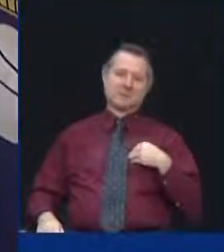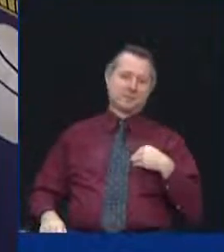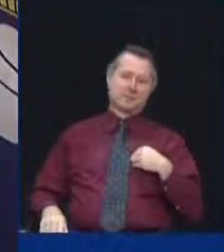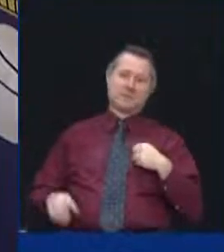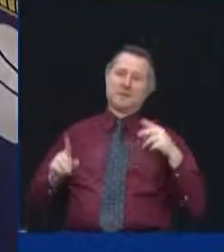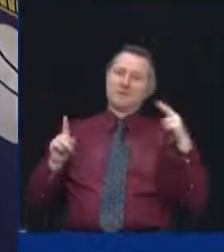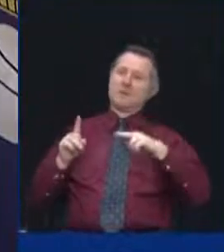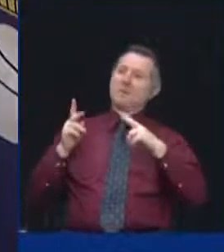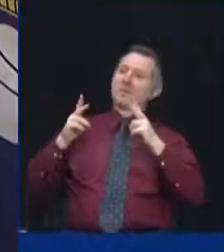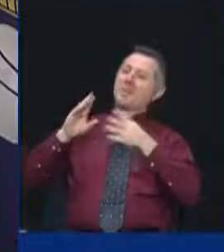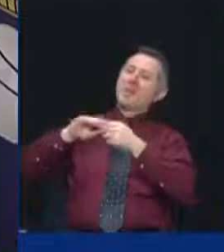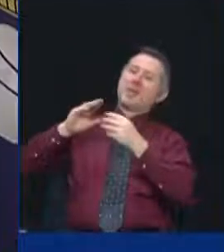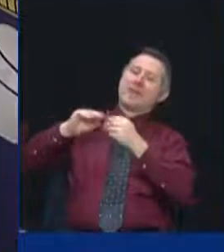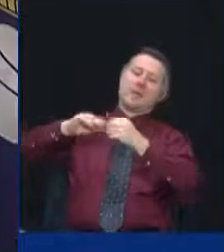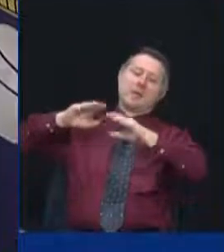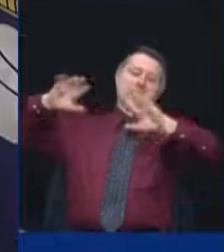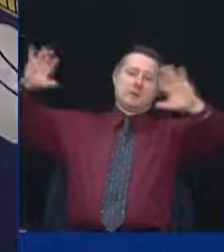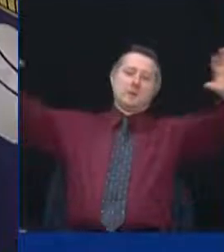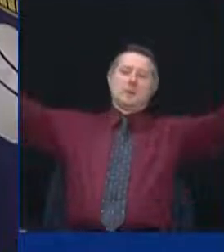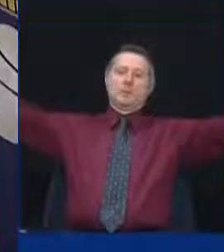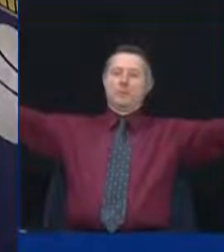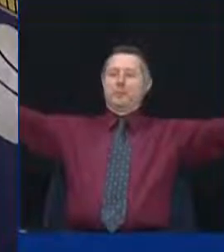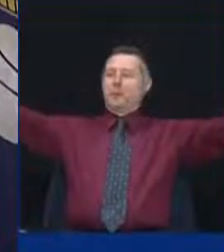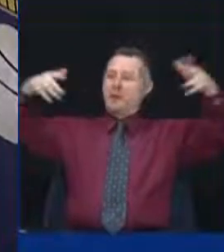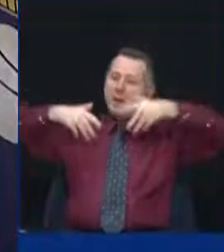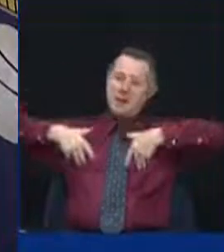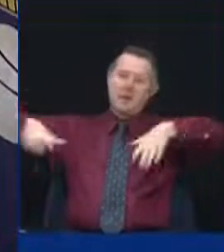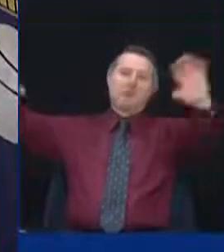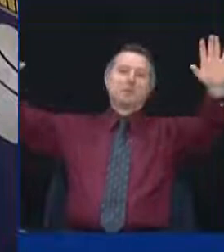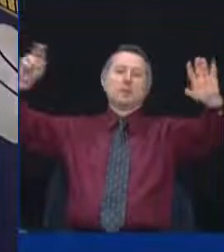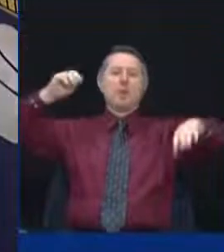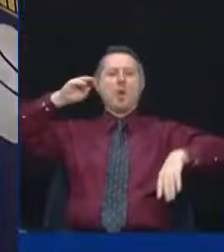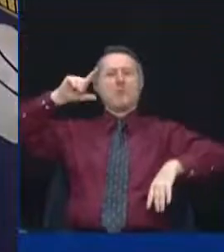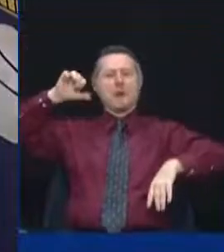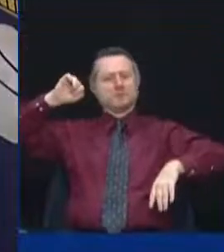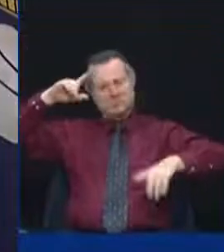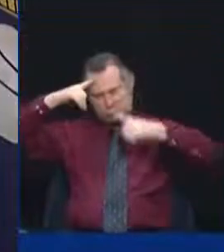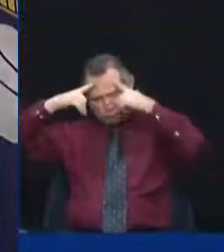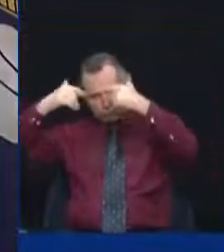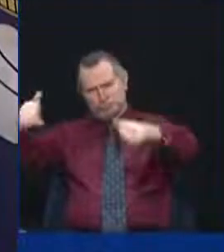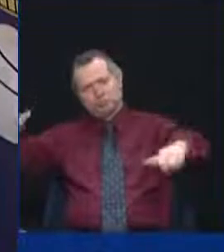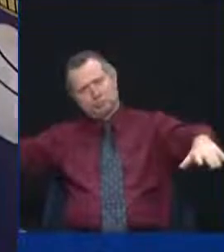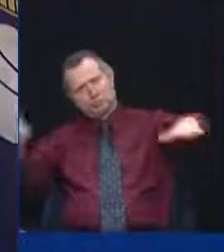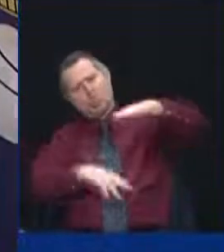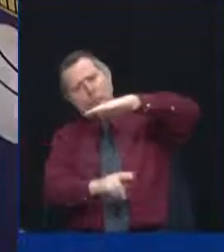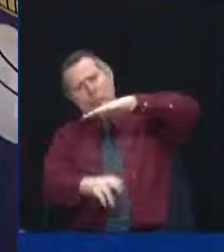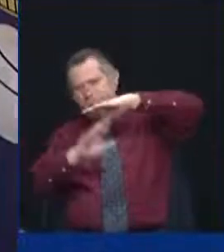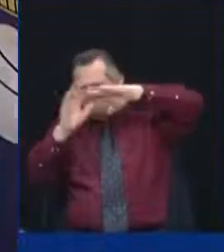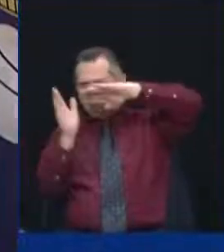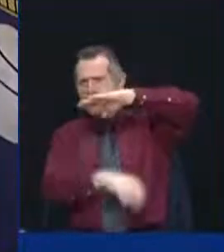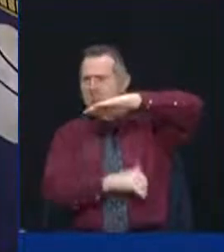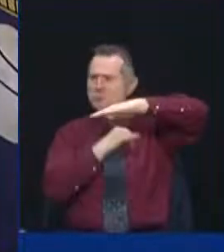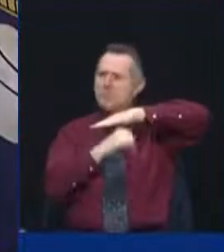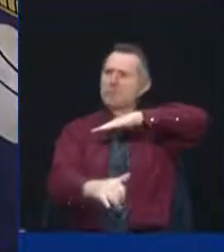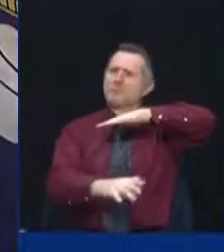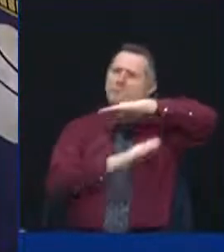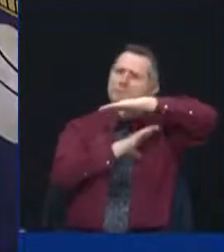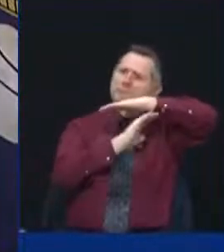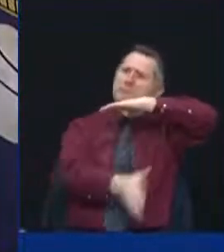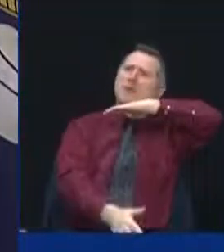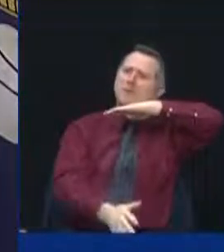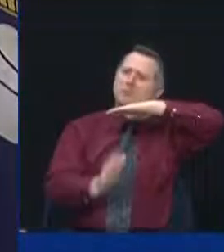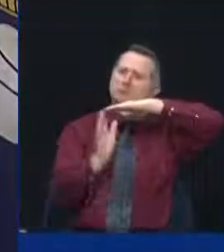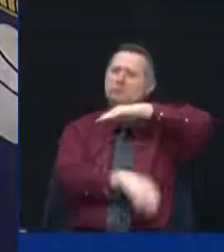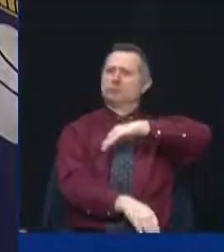who say we should let the homeless live on the subways, and we should let them live in